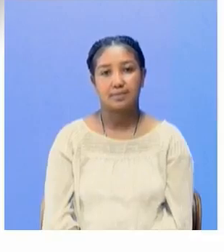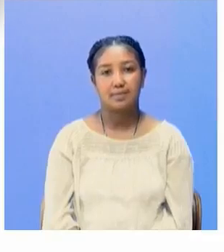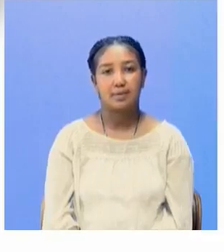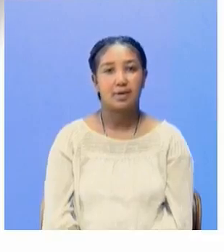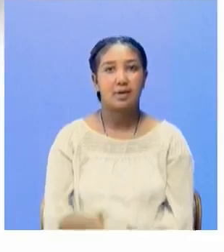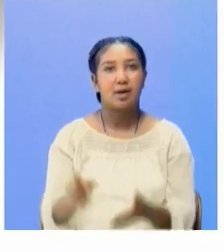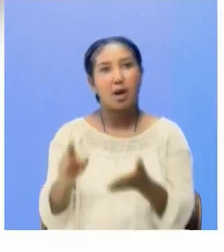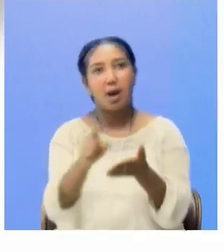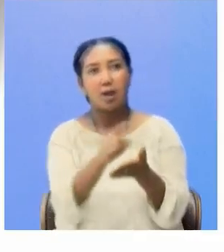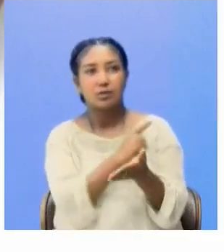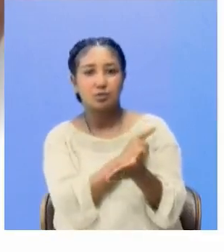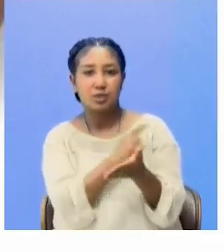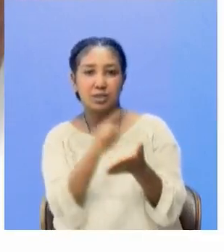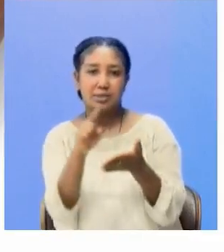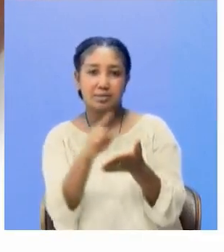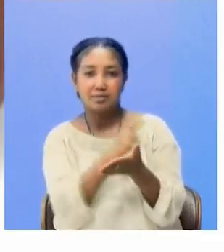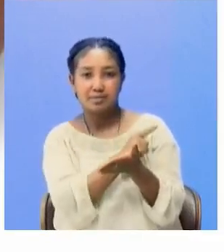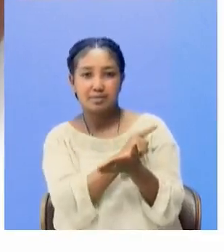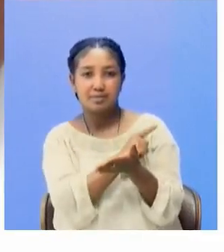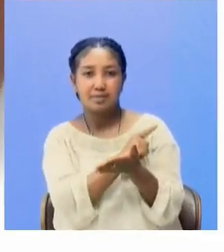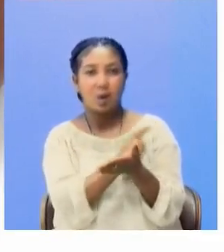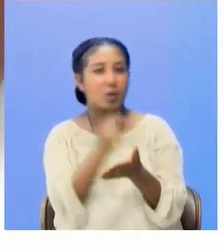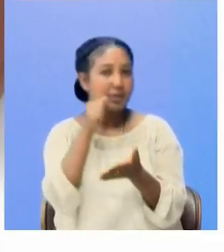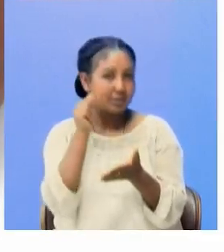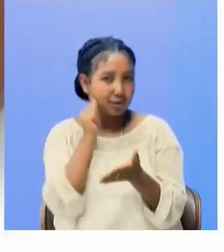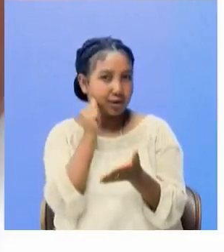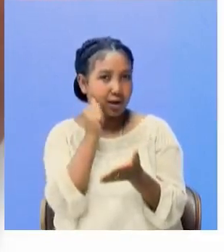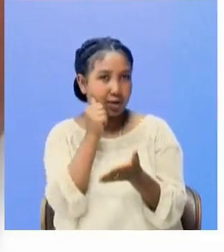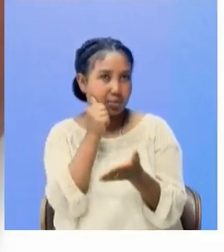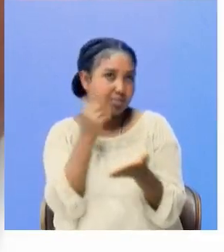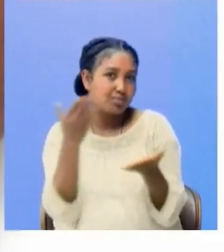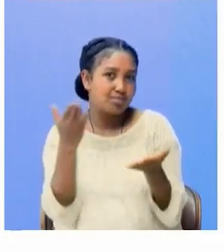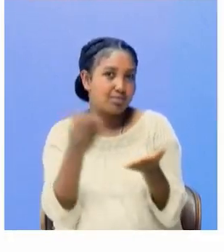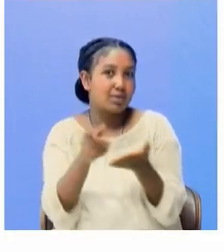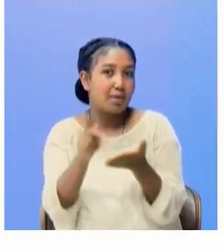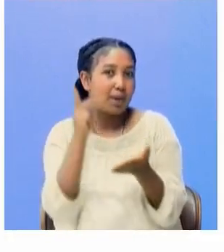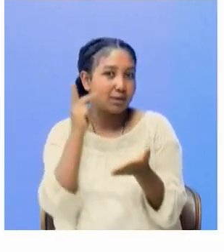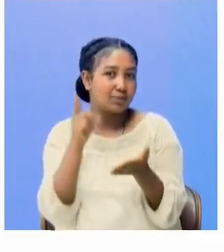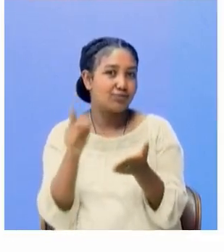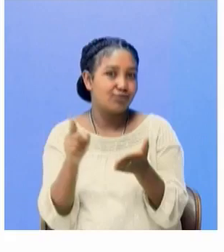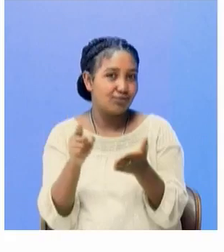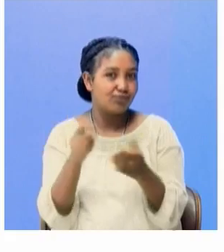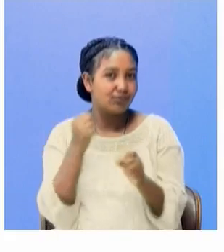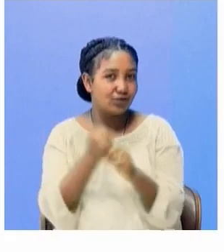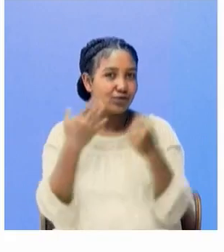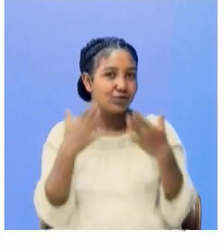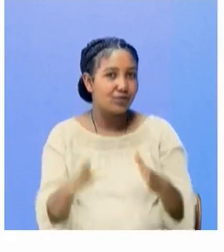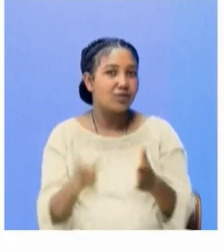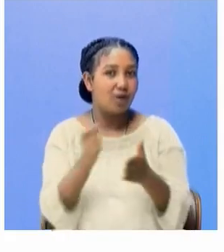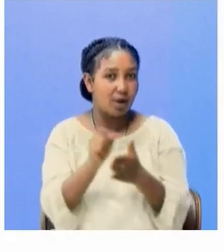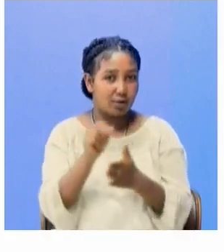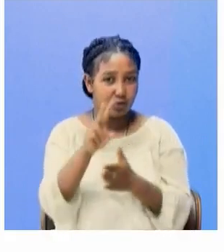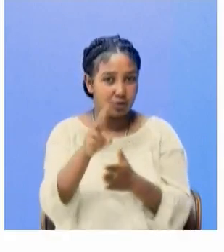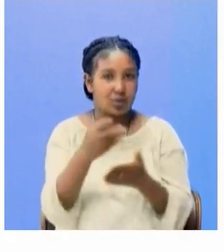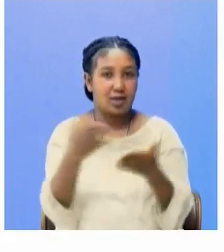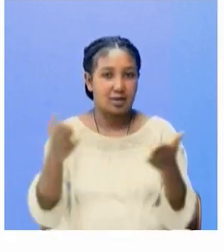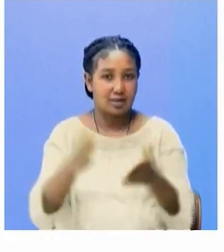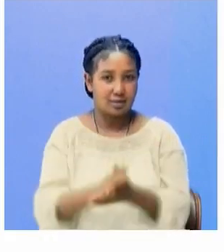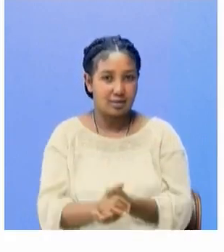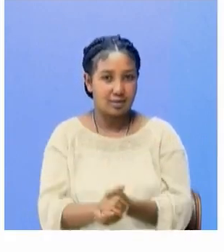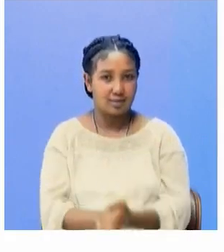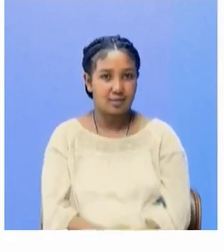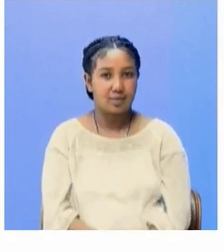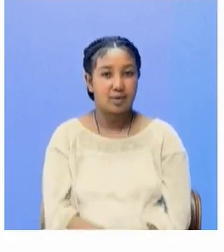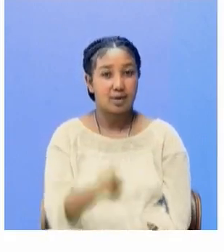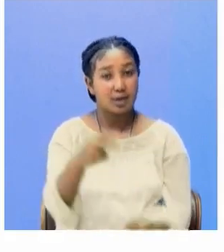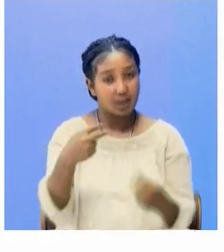last week or yesterday or something in the past. To write this one,